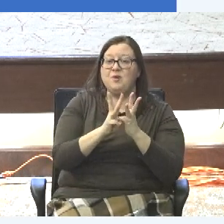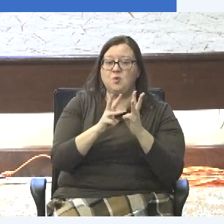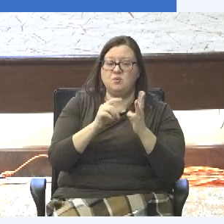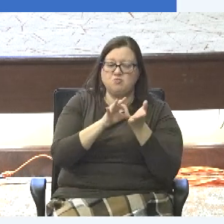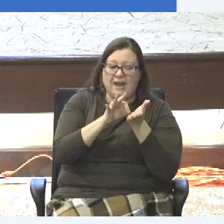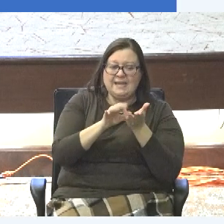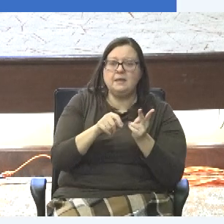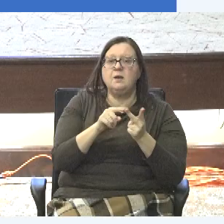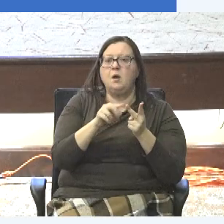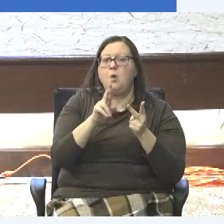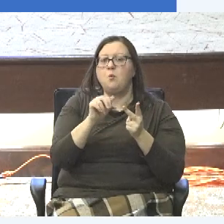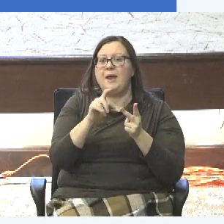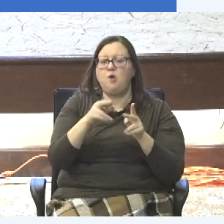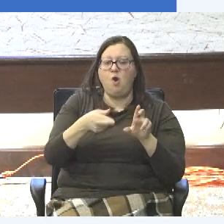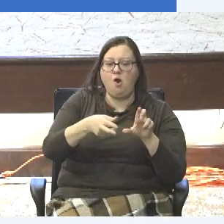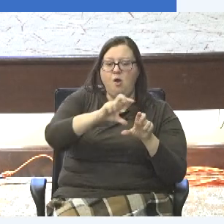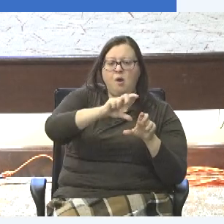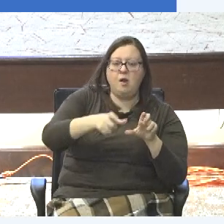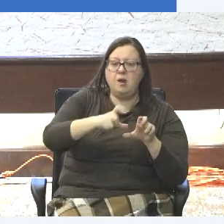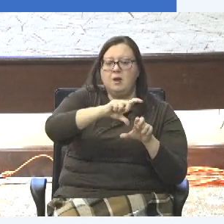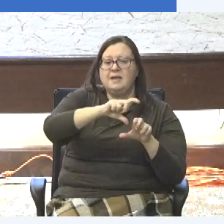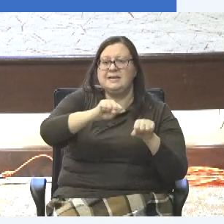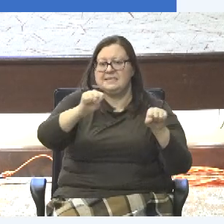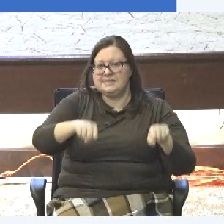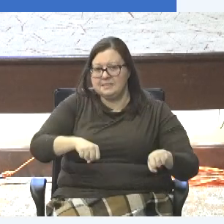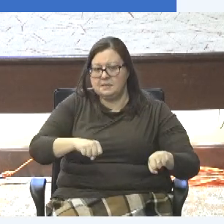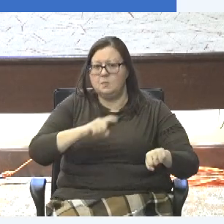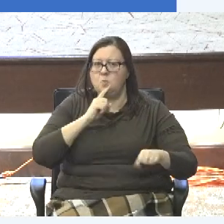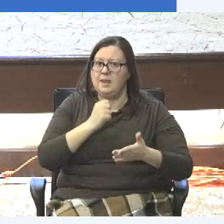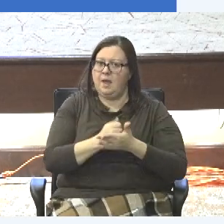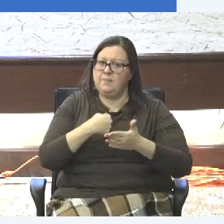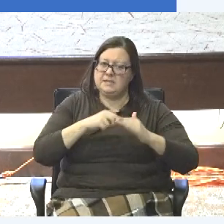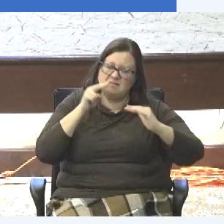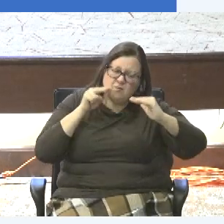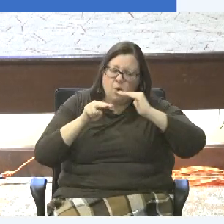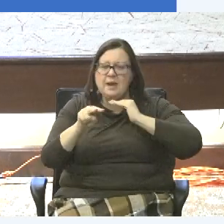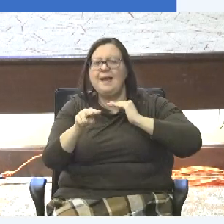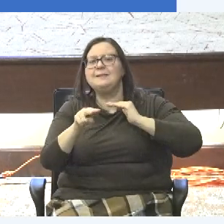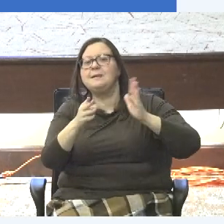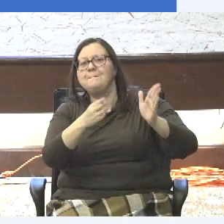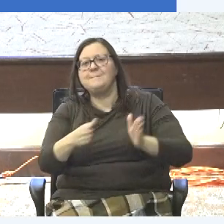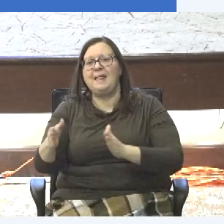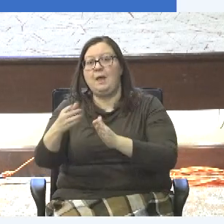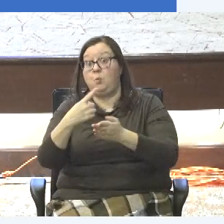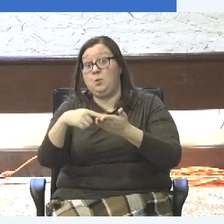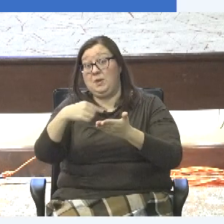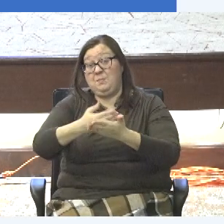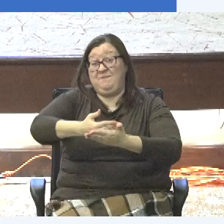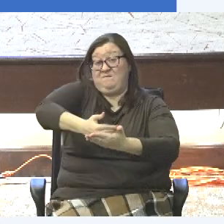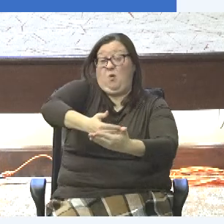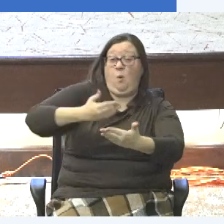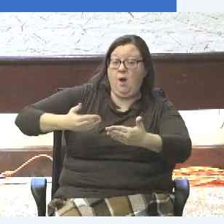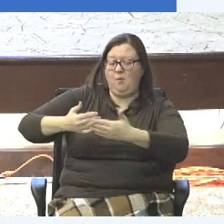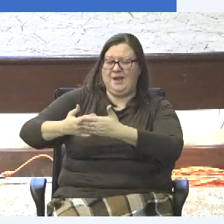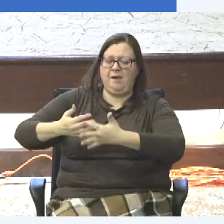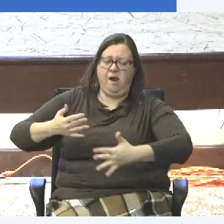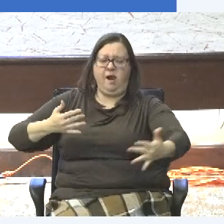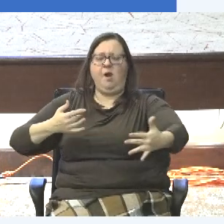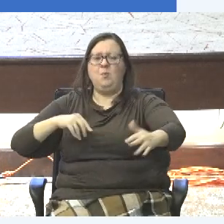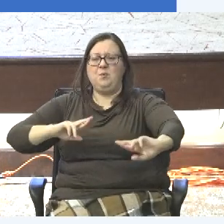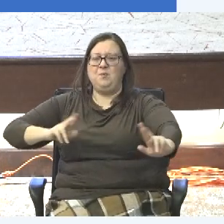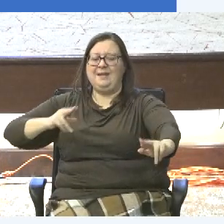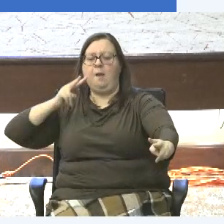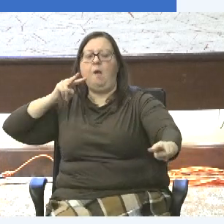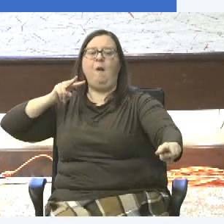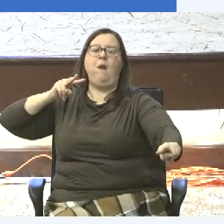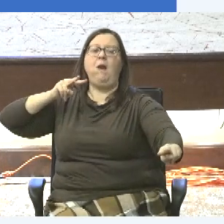been more timely with the weather we've had. They've been able to use that to forecast and plan out really over a week ahead of time and really start refining as we